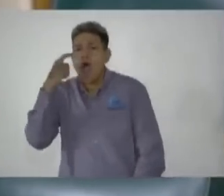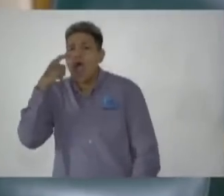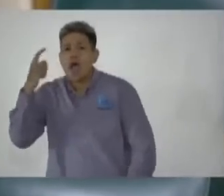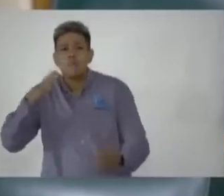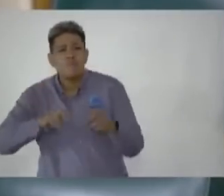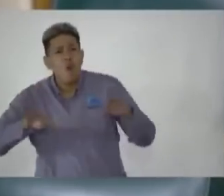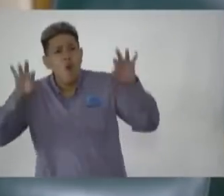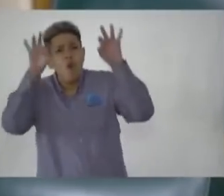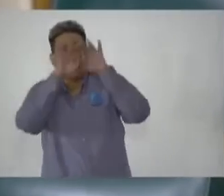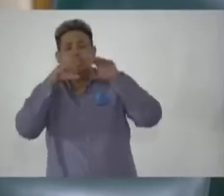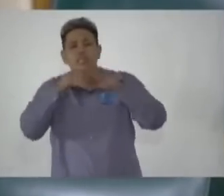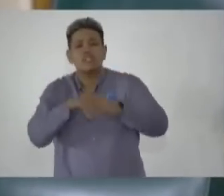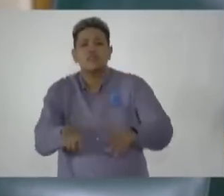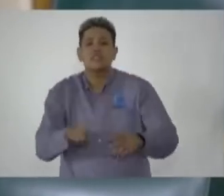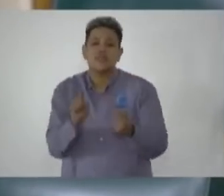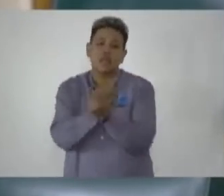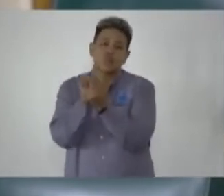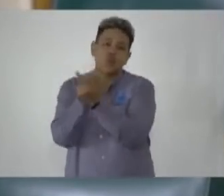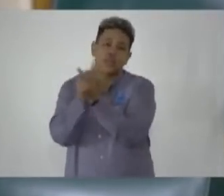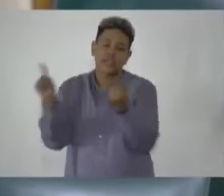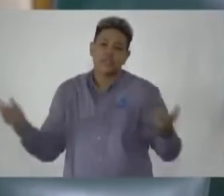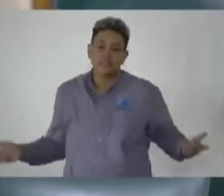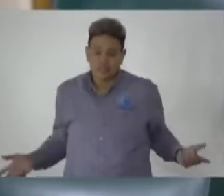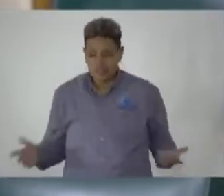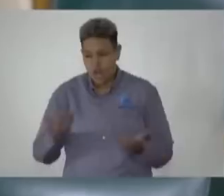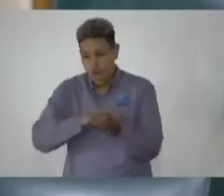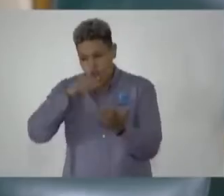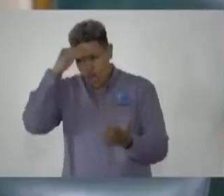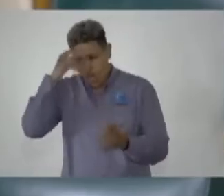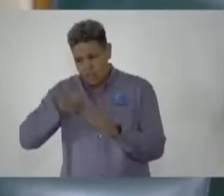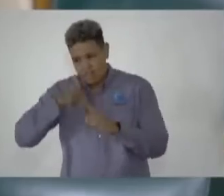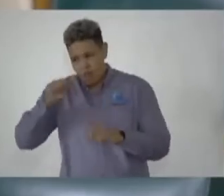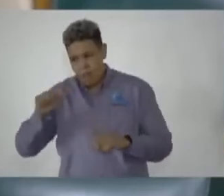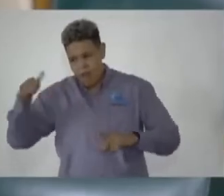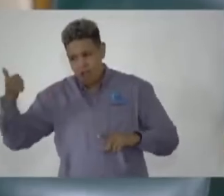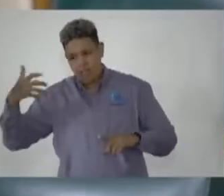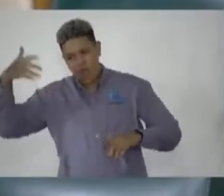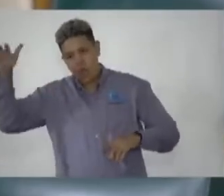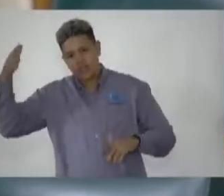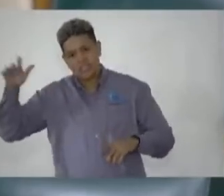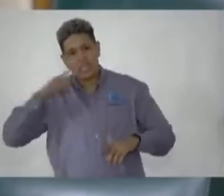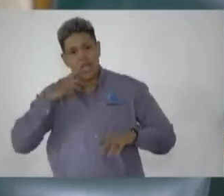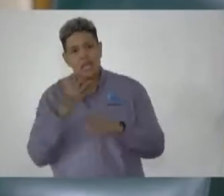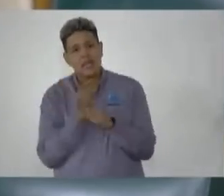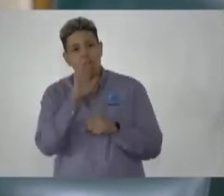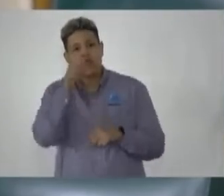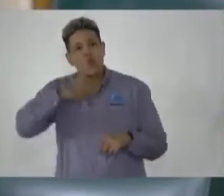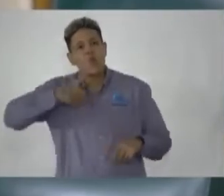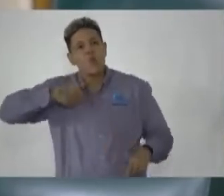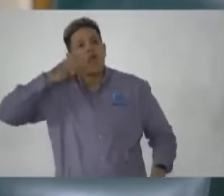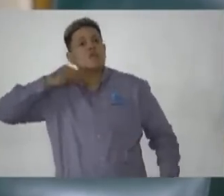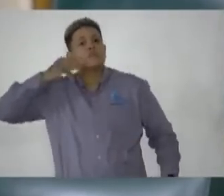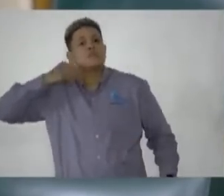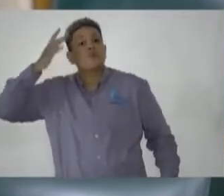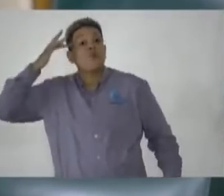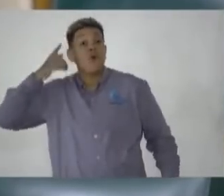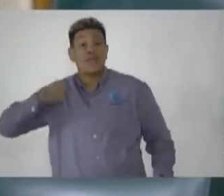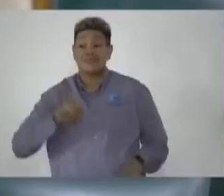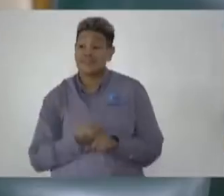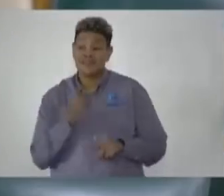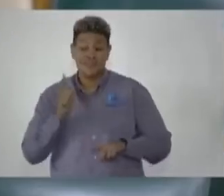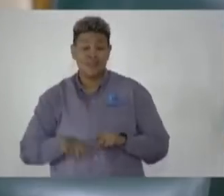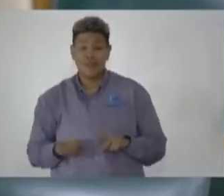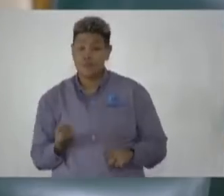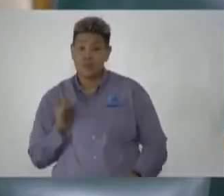be important is the networking. Learning from others outside, getting their own experience, because you can't do